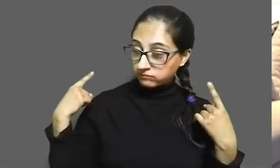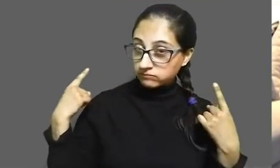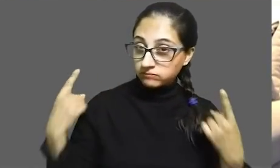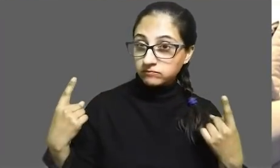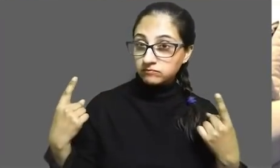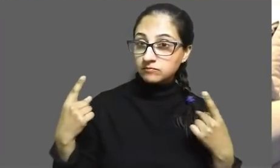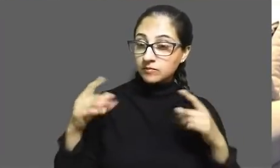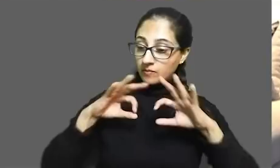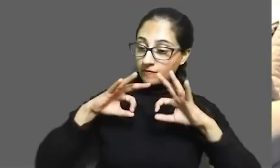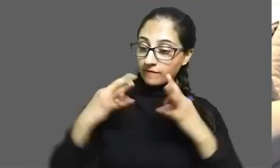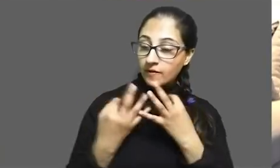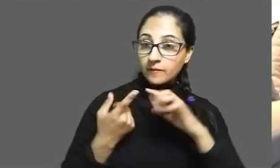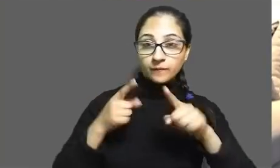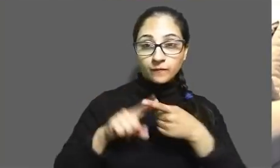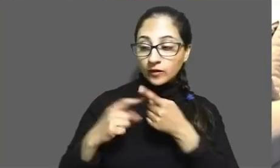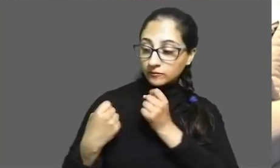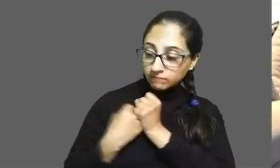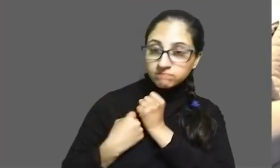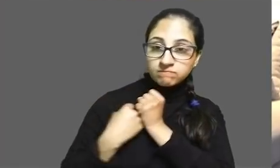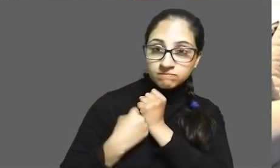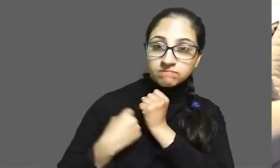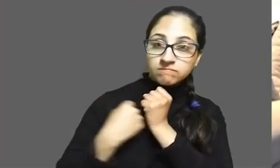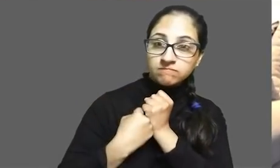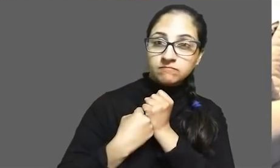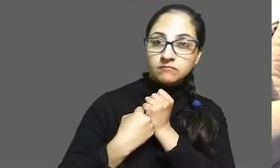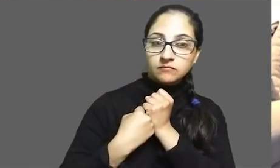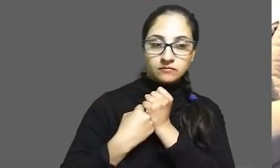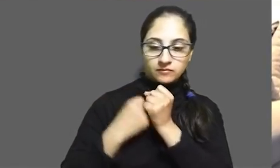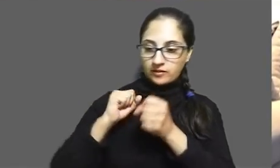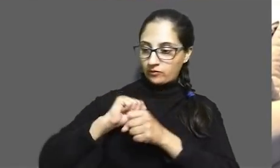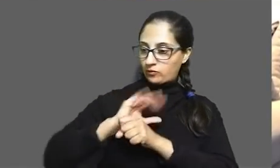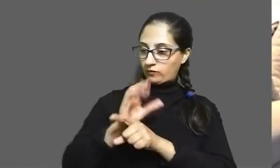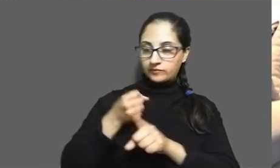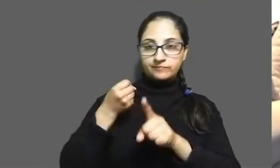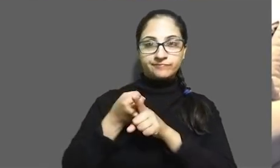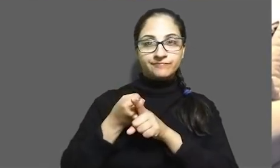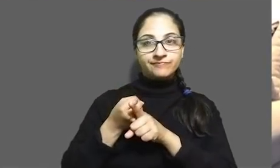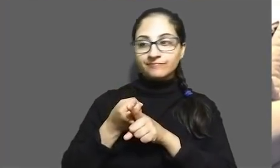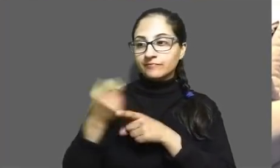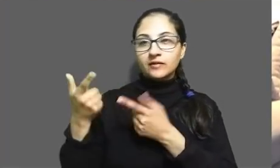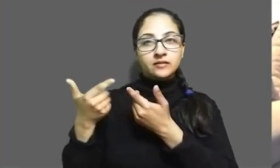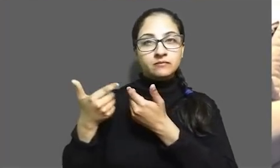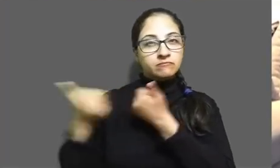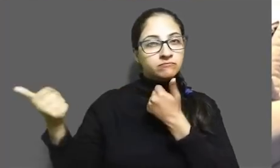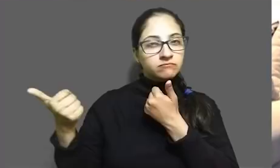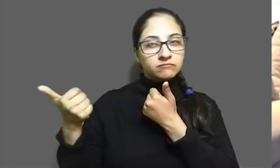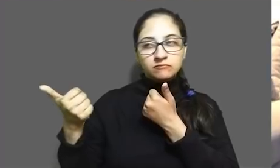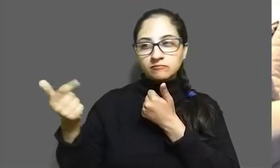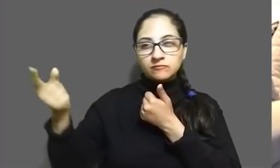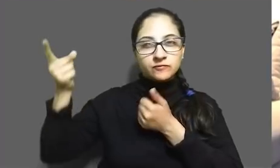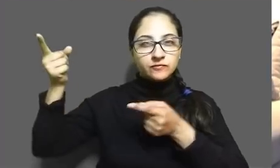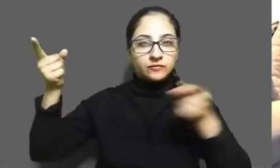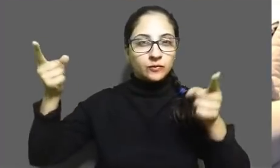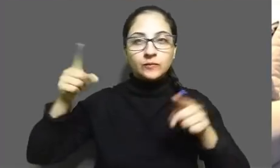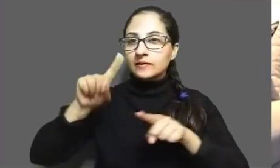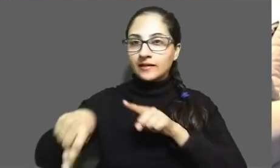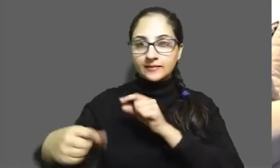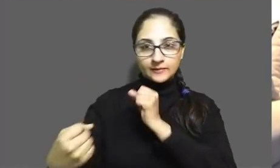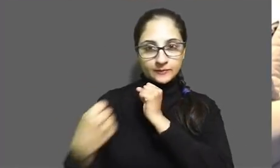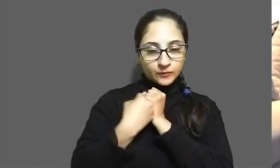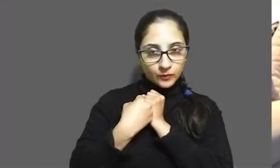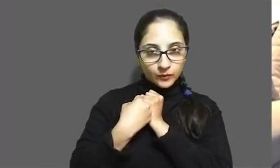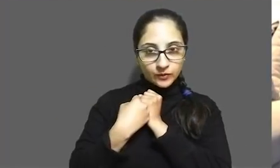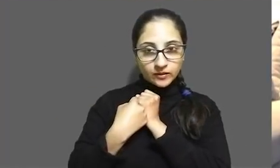comfort. Families and friends who are often pillars of strength at a time of loss